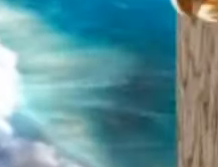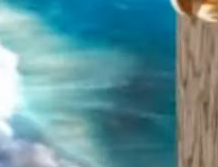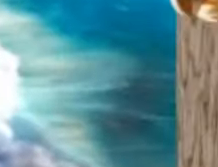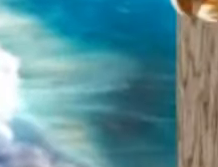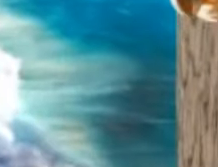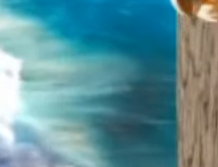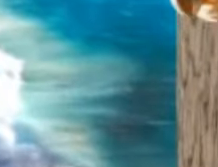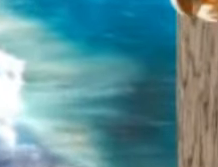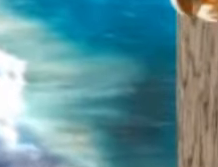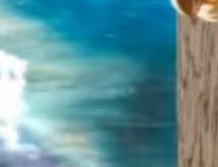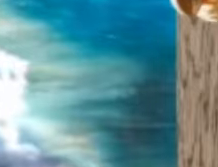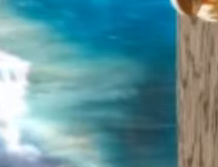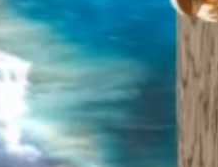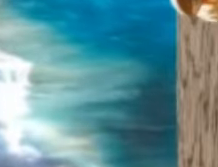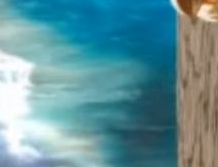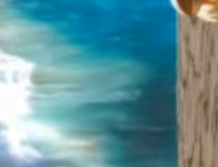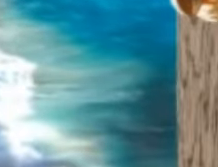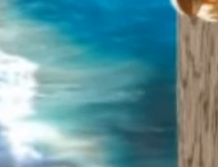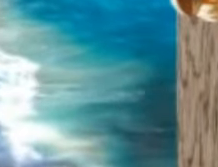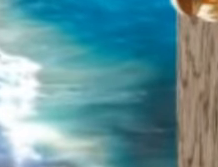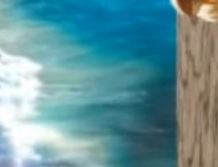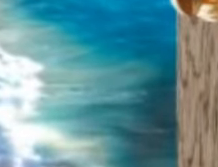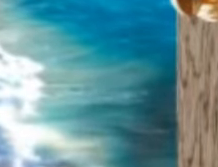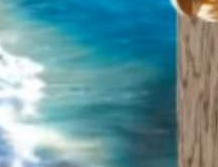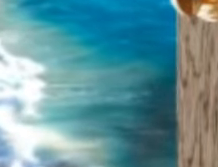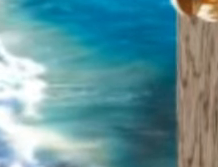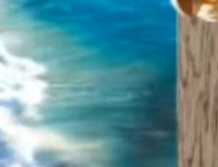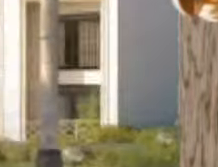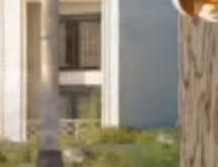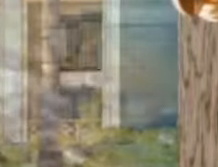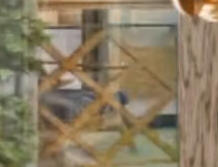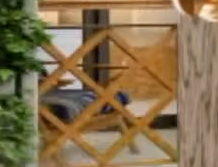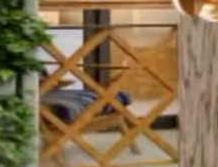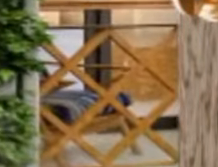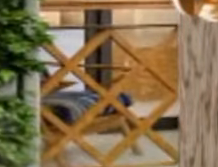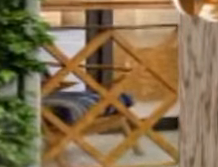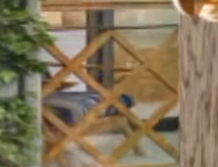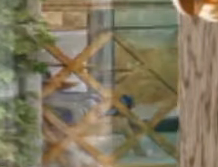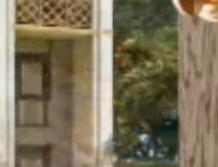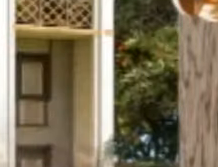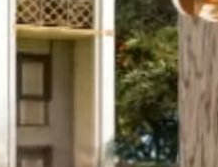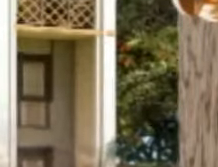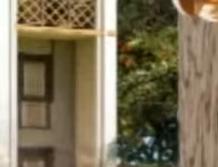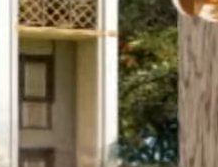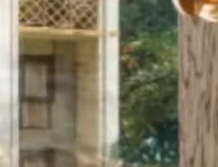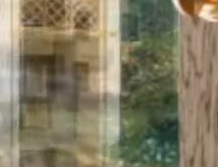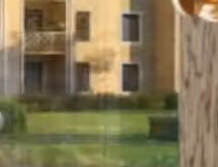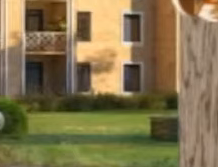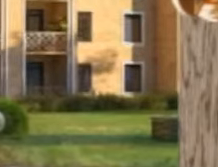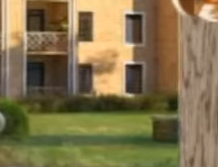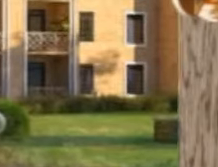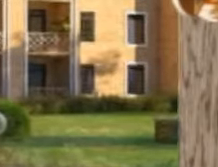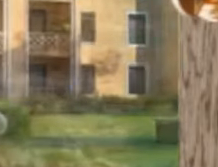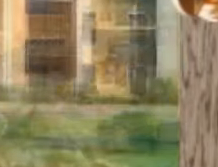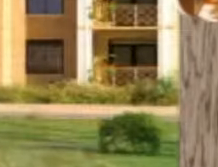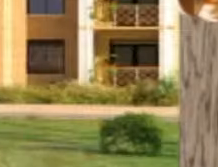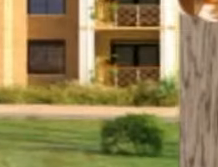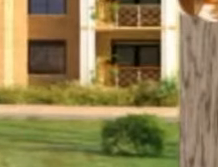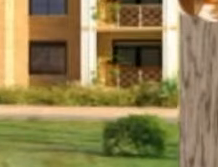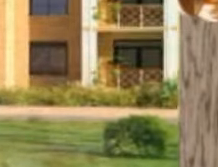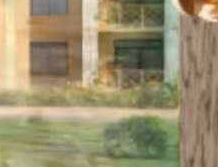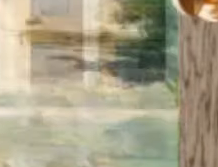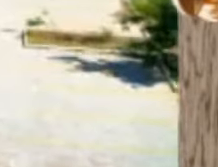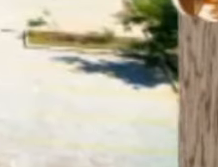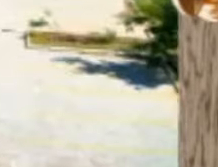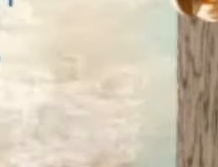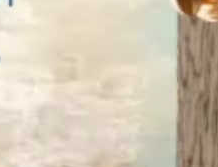Own your dream home for as low as 1.98 million Kenya shillings in Vipingo, Kilifi. SMS Vipingo to 22365